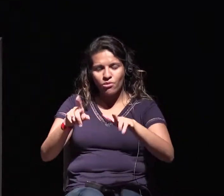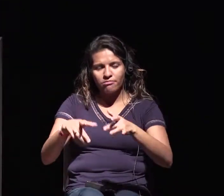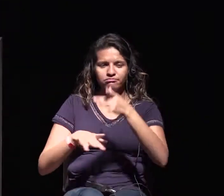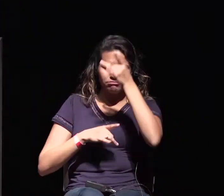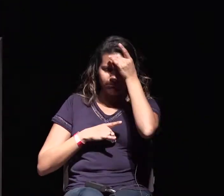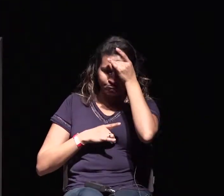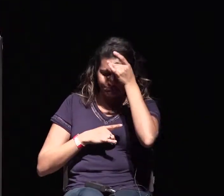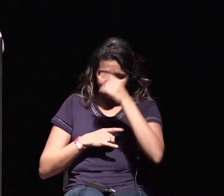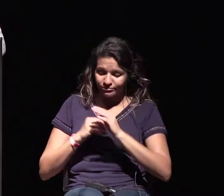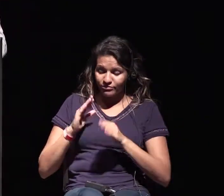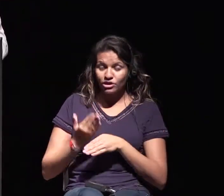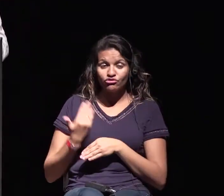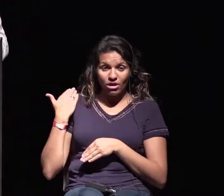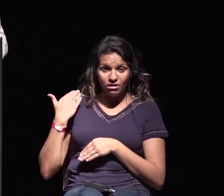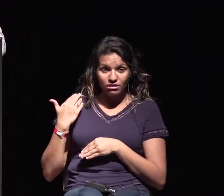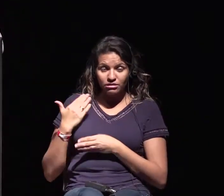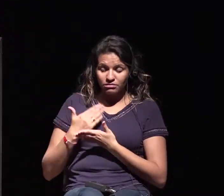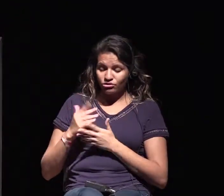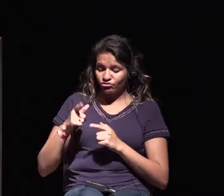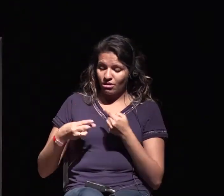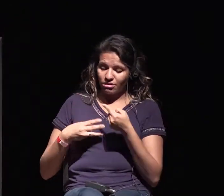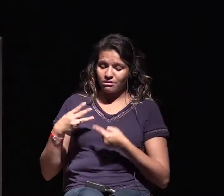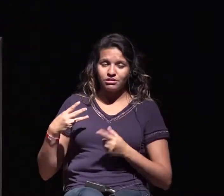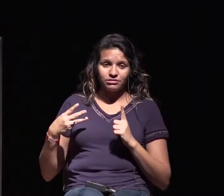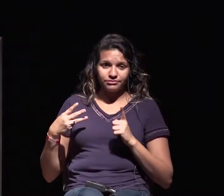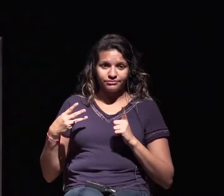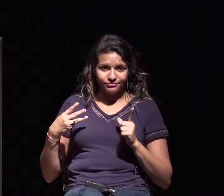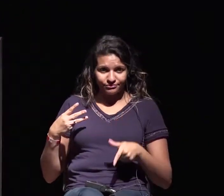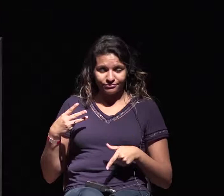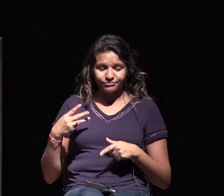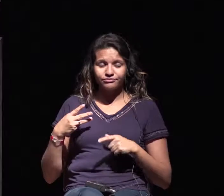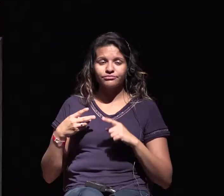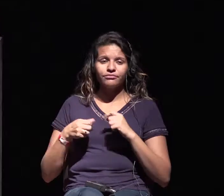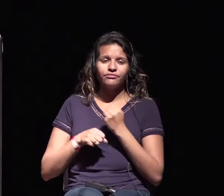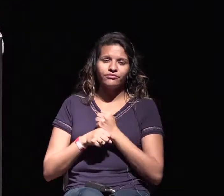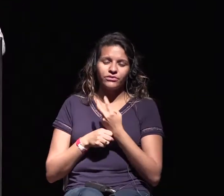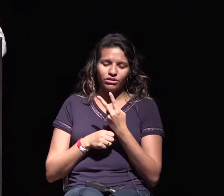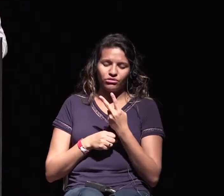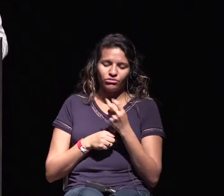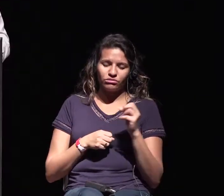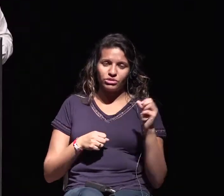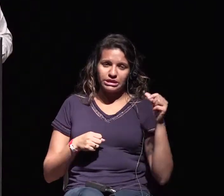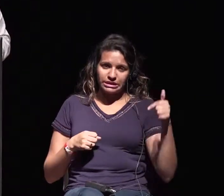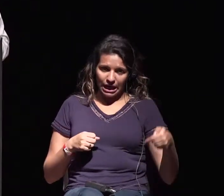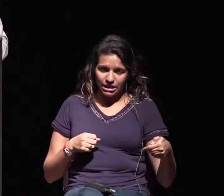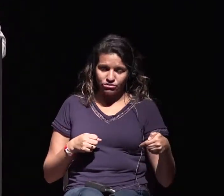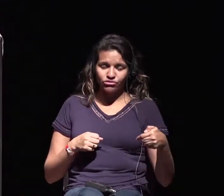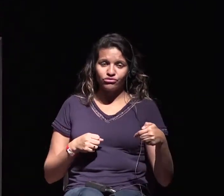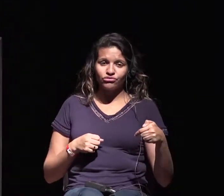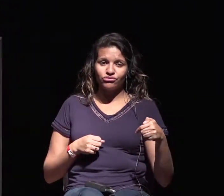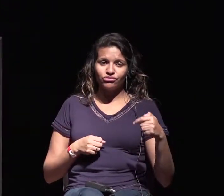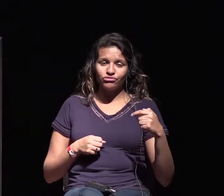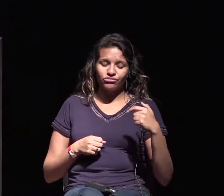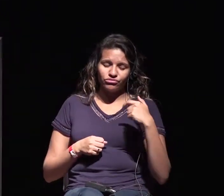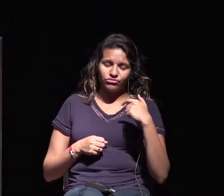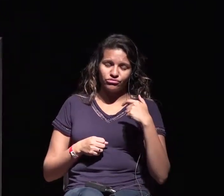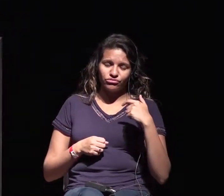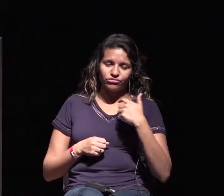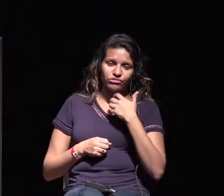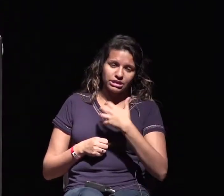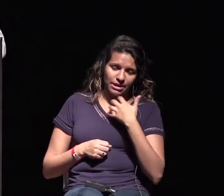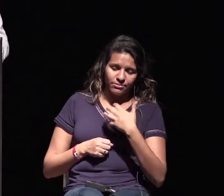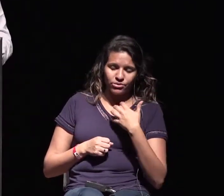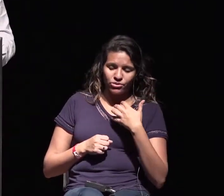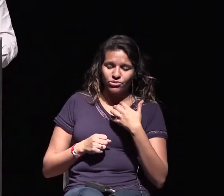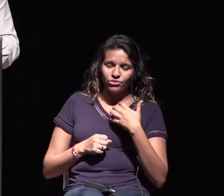Gallen, where the exhibition happened from the 1st of December 2007 through to the 13th of January 2008, with the